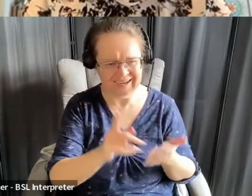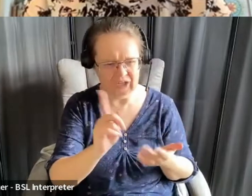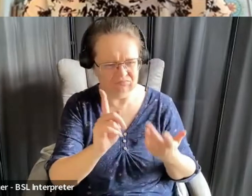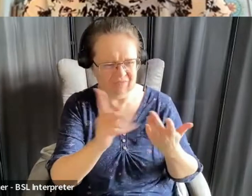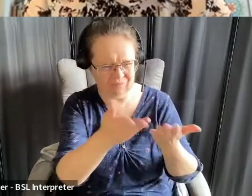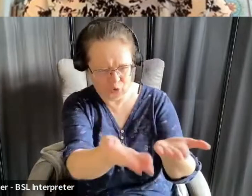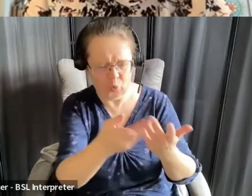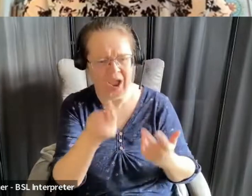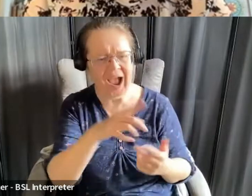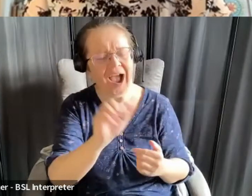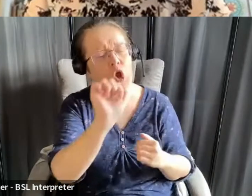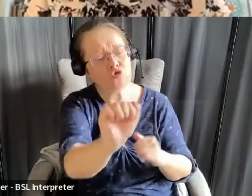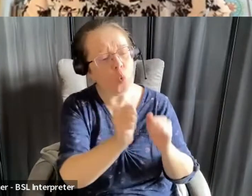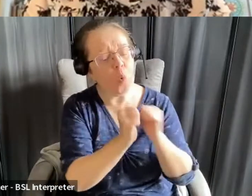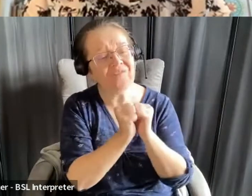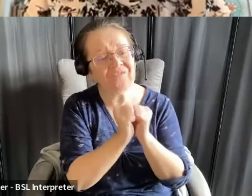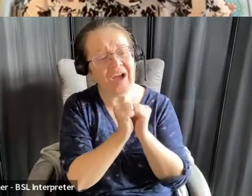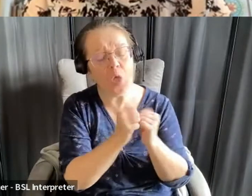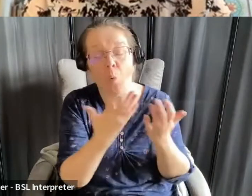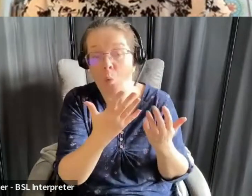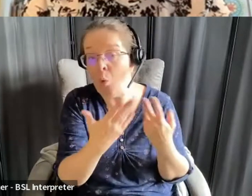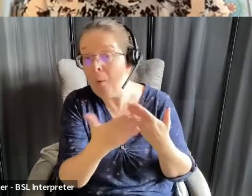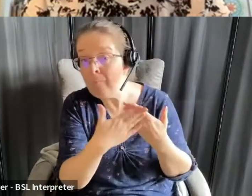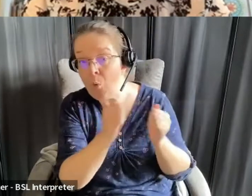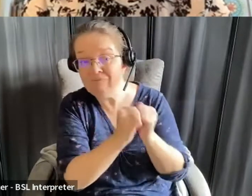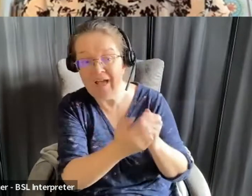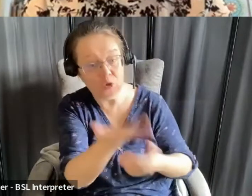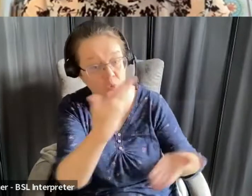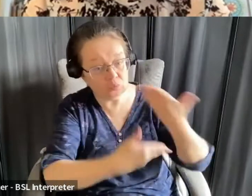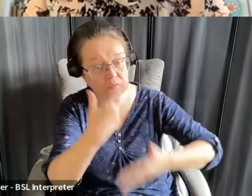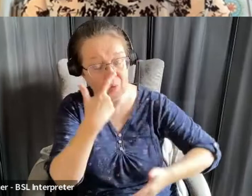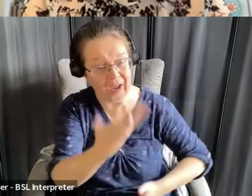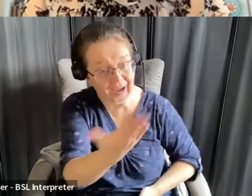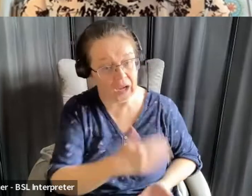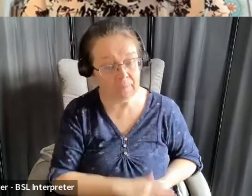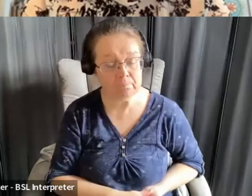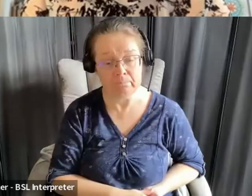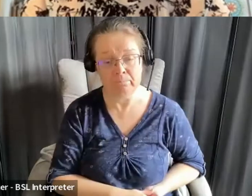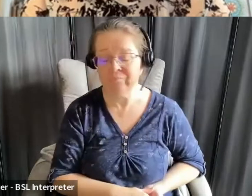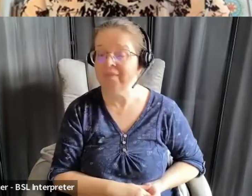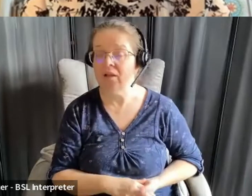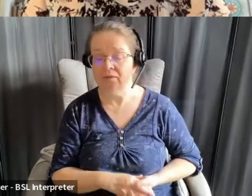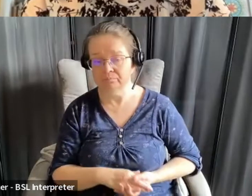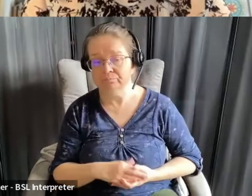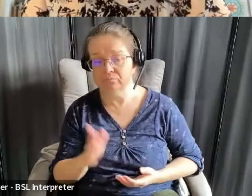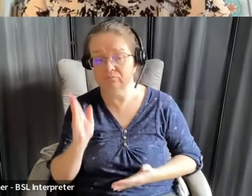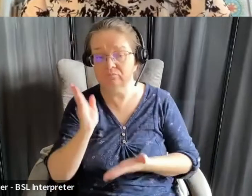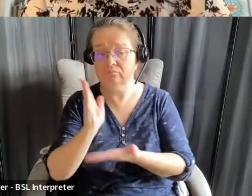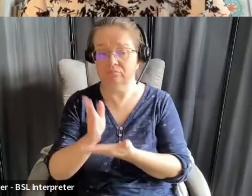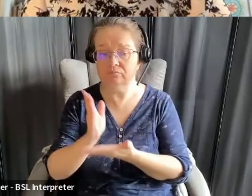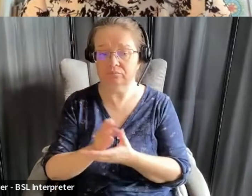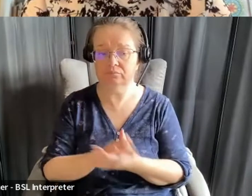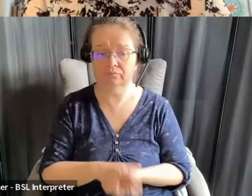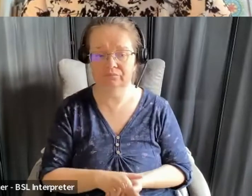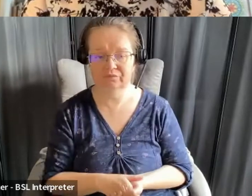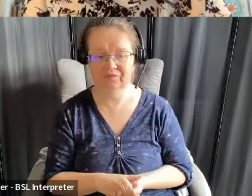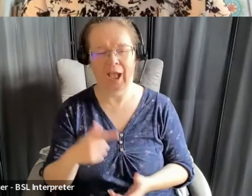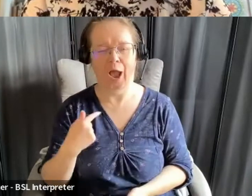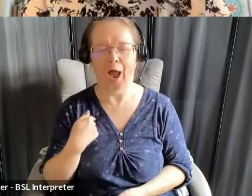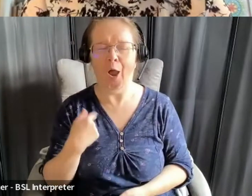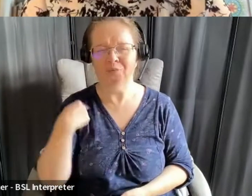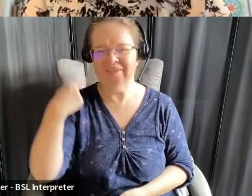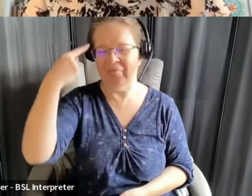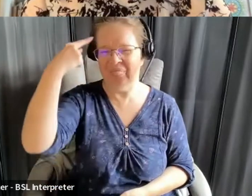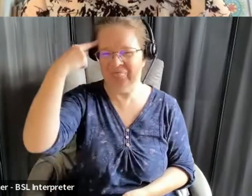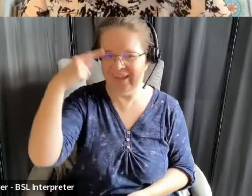your work values or values with us today? Sure. In fact, anticipating you were going to ask me